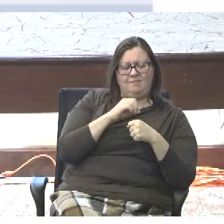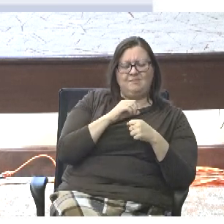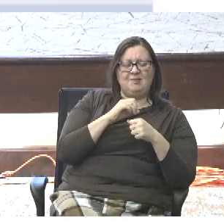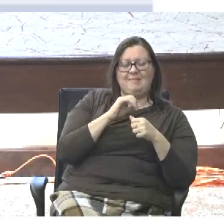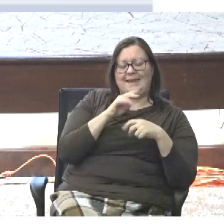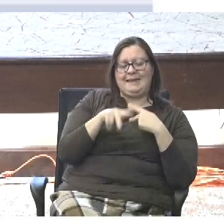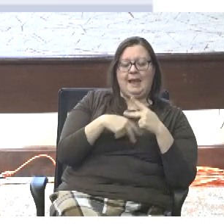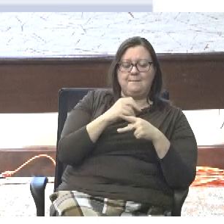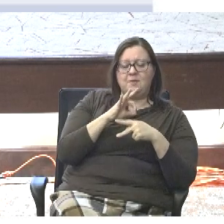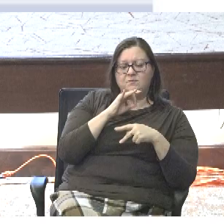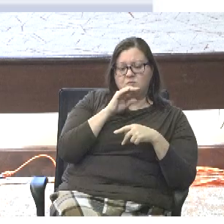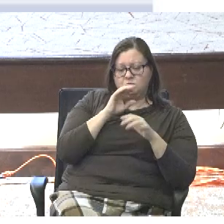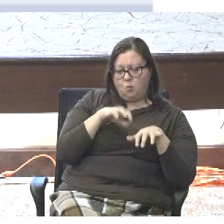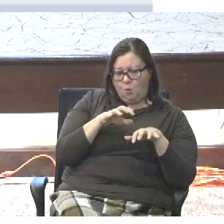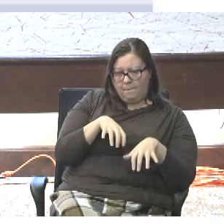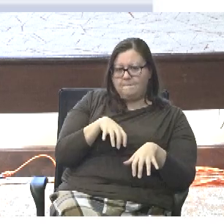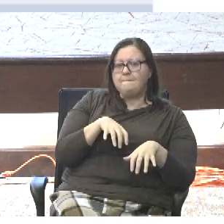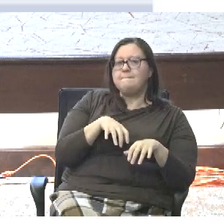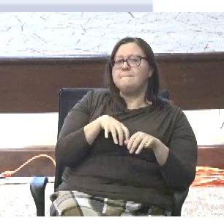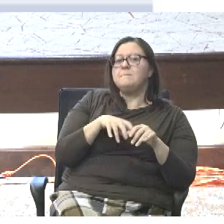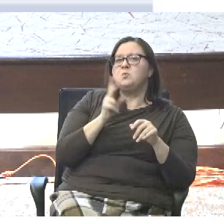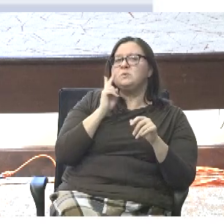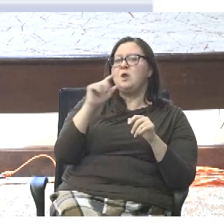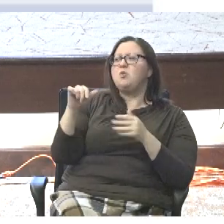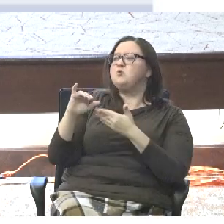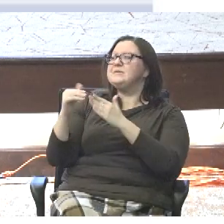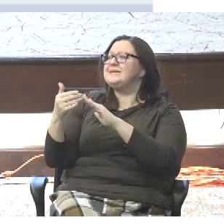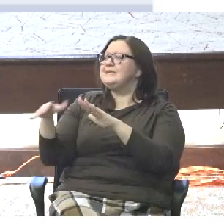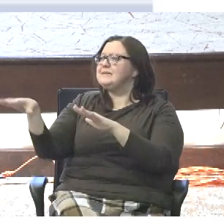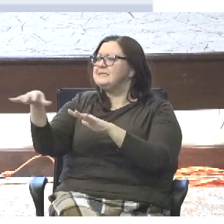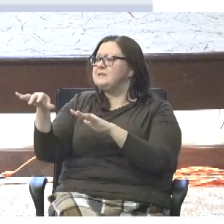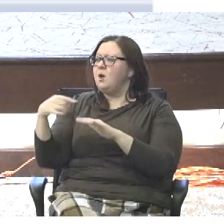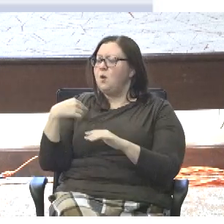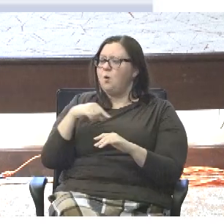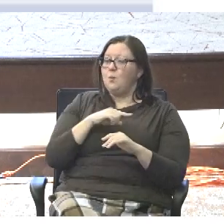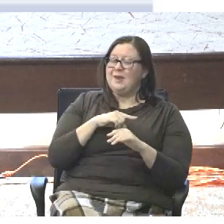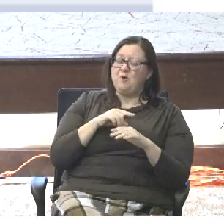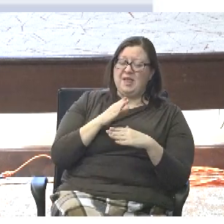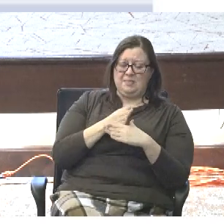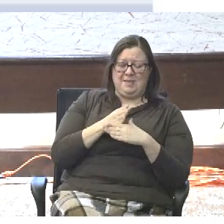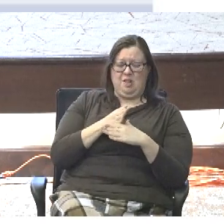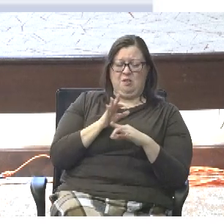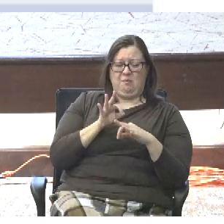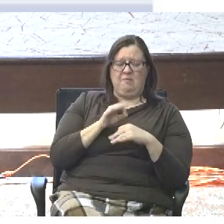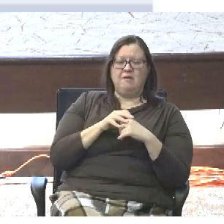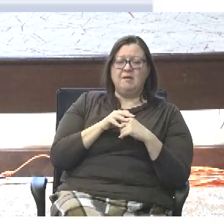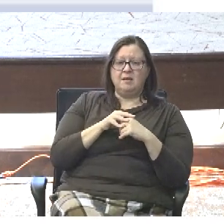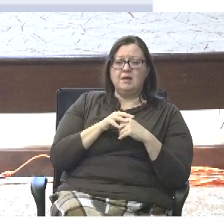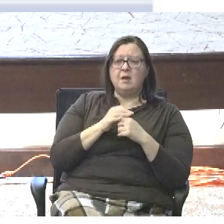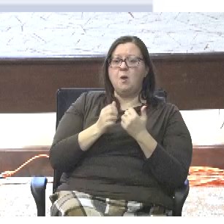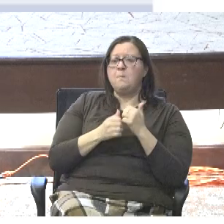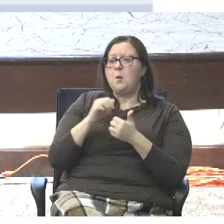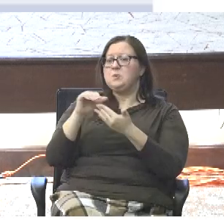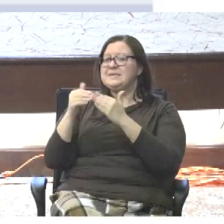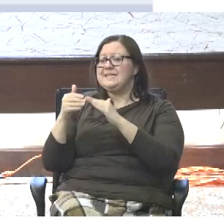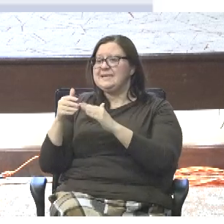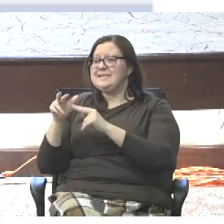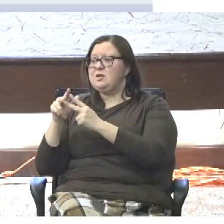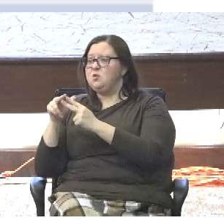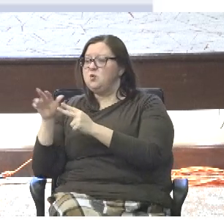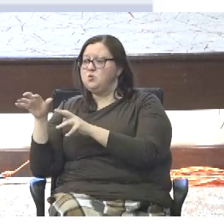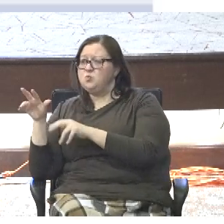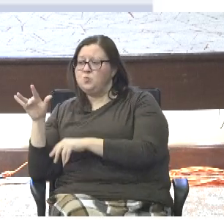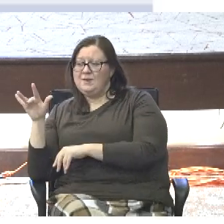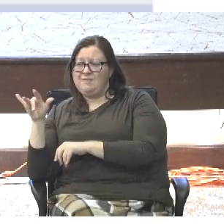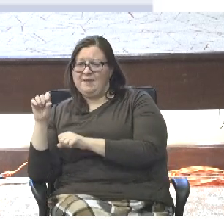other cities are, you'll see that we're pretty much right in the sweet spot. Most cities are either a